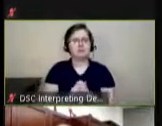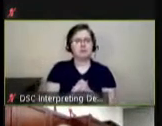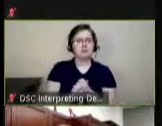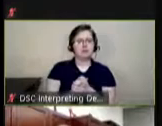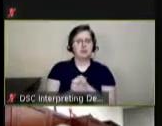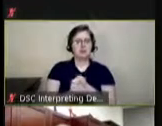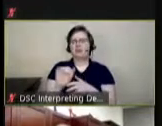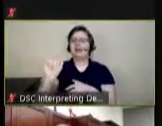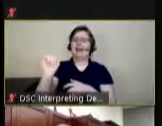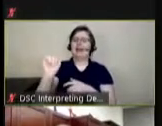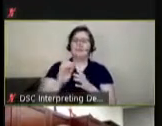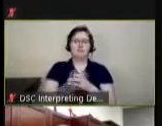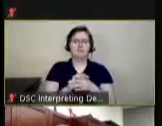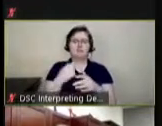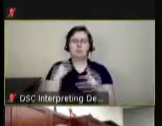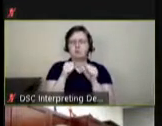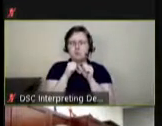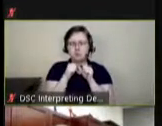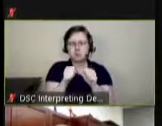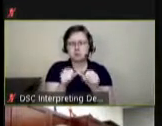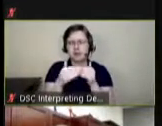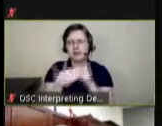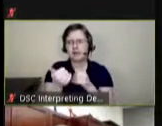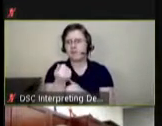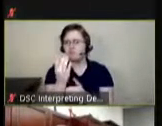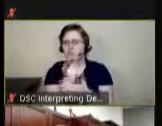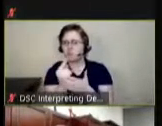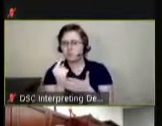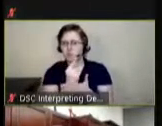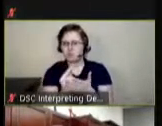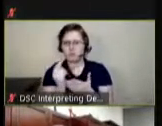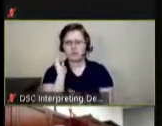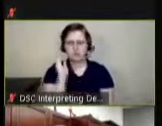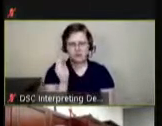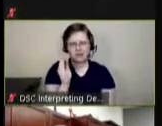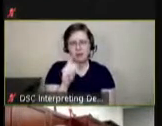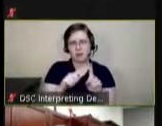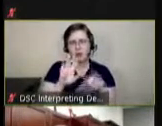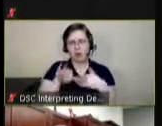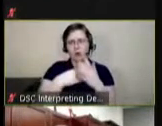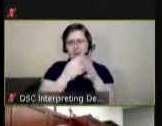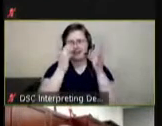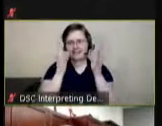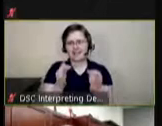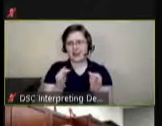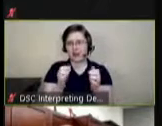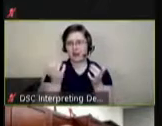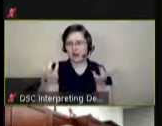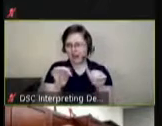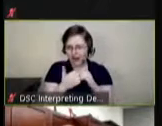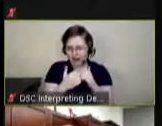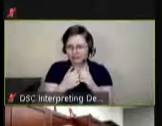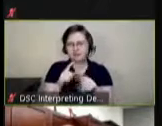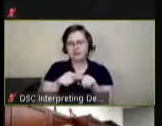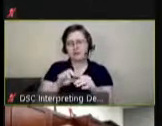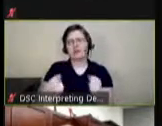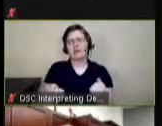to continue doing this for the next couple weeks. But it all is dictated by the amount of vaccine we get in.